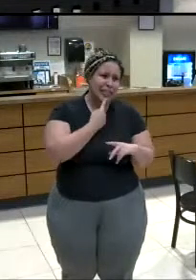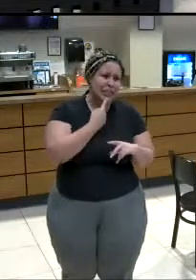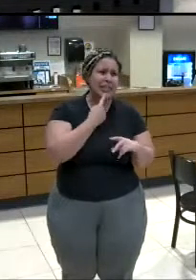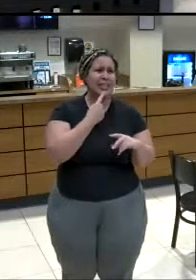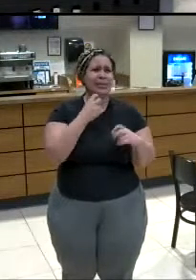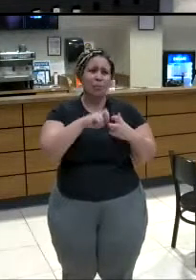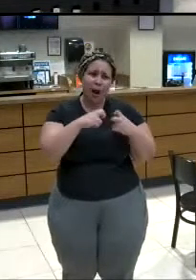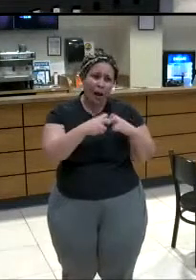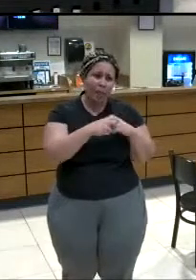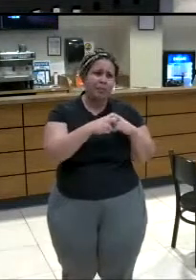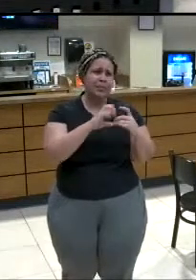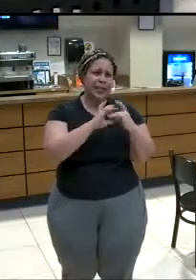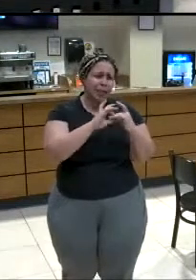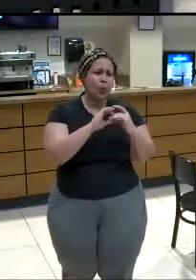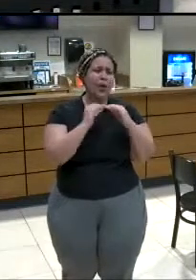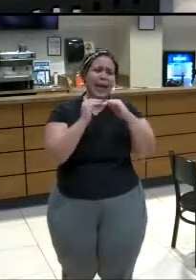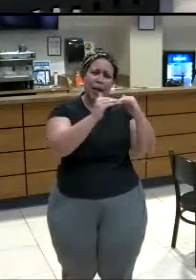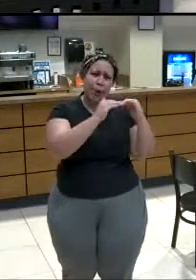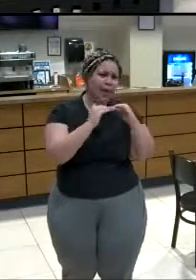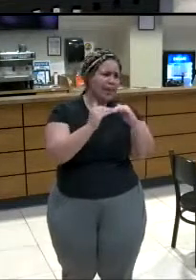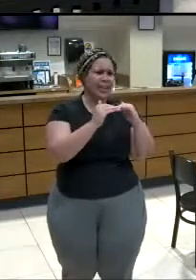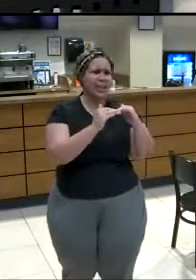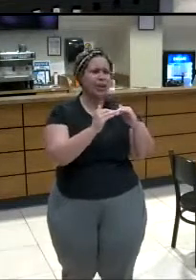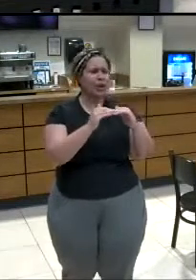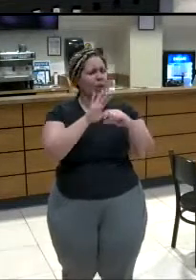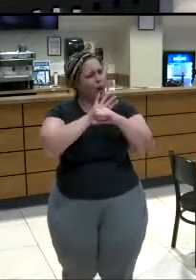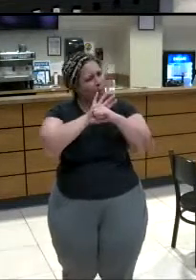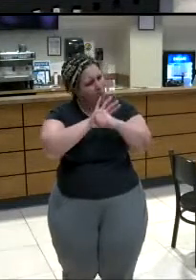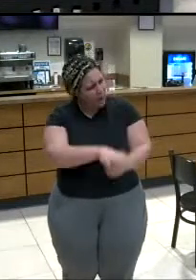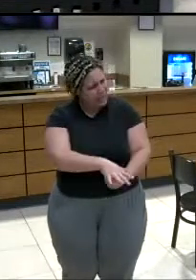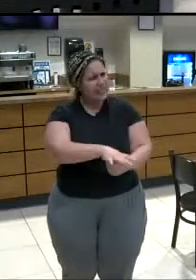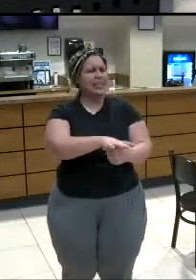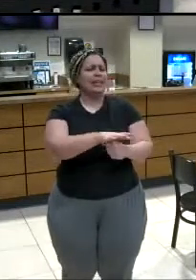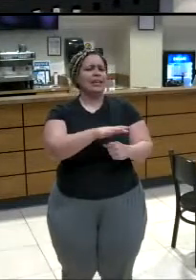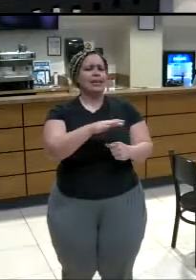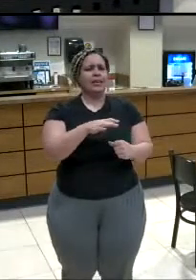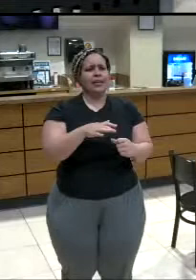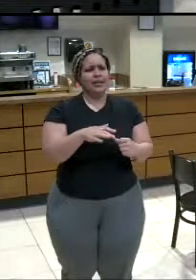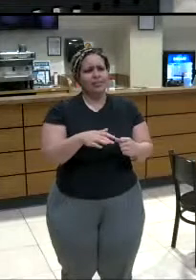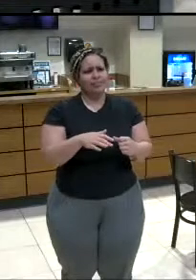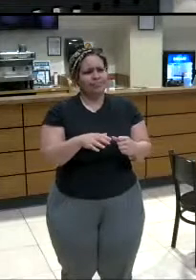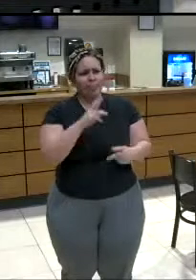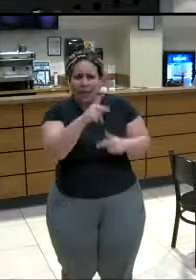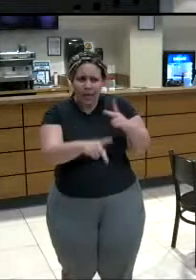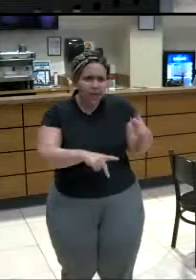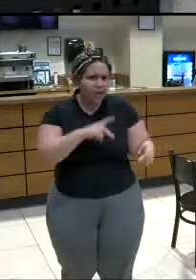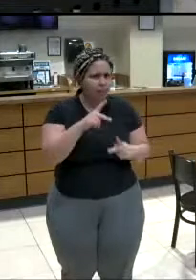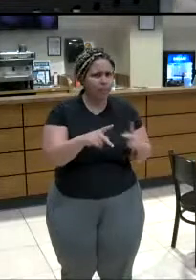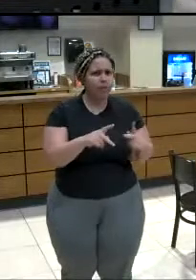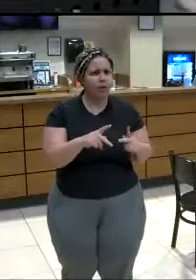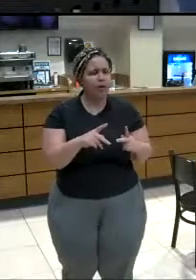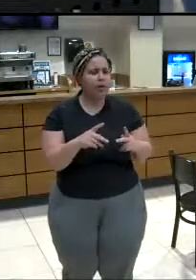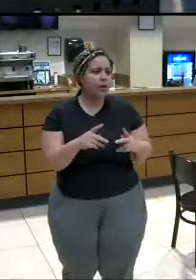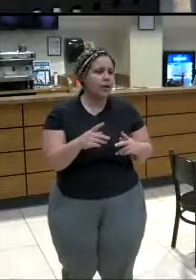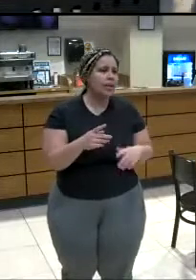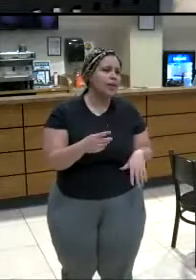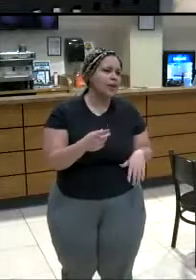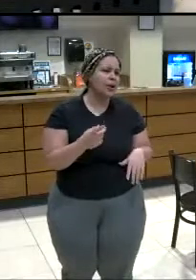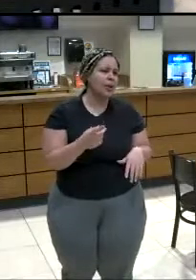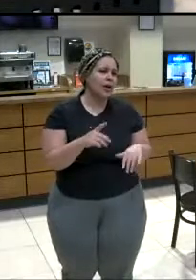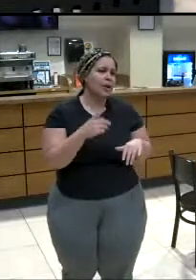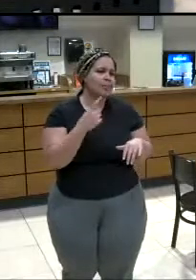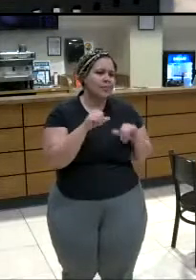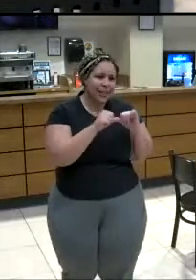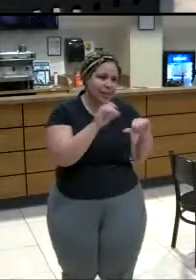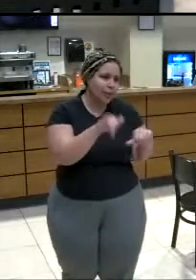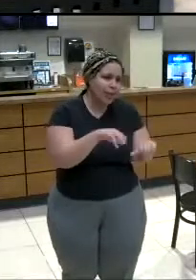or promoting oppression or whatever. We're not going to continue to do that. We would never say, well, that's in the plan, we're going to stay with it. We